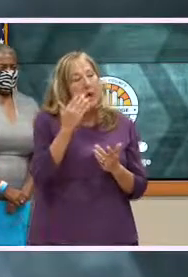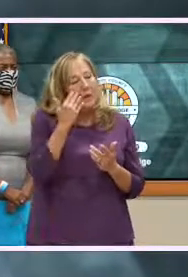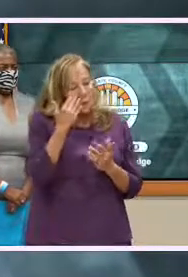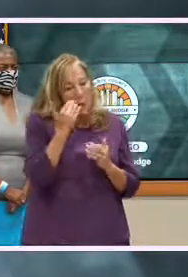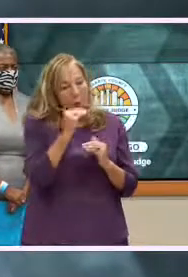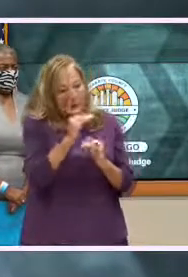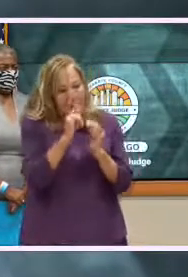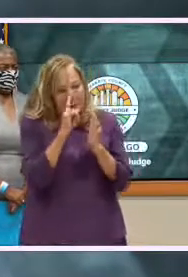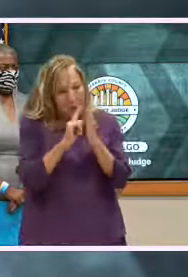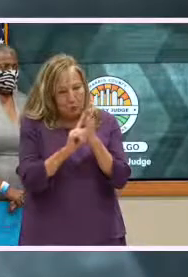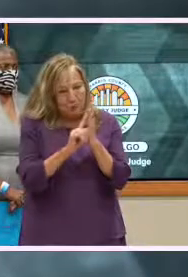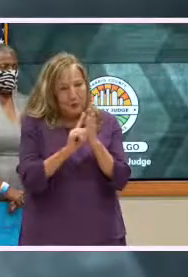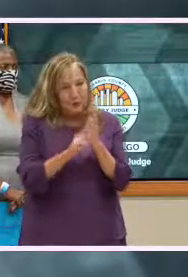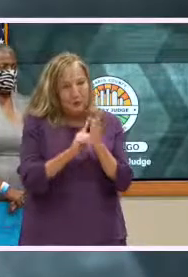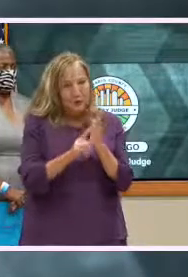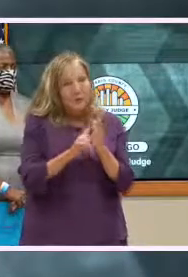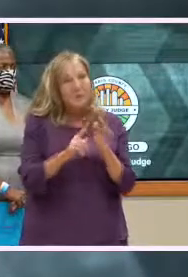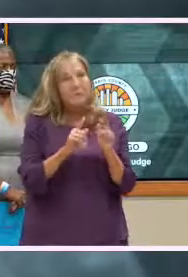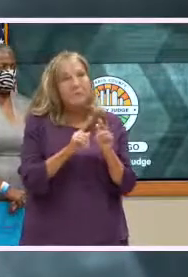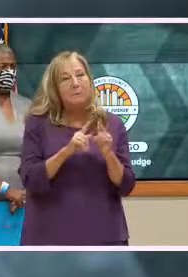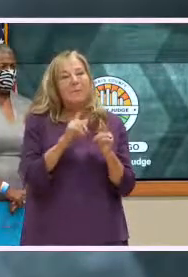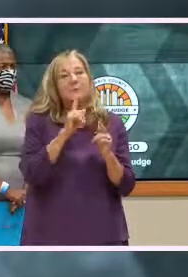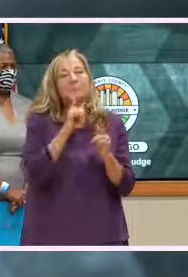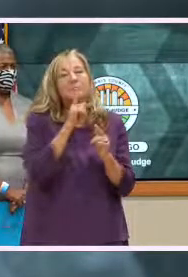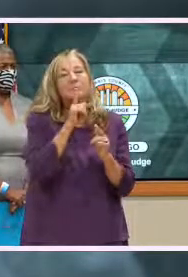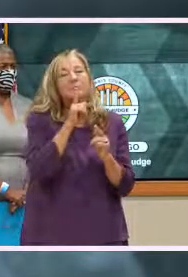tells us that the most persuasive